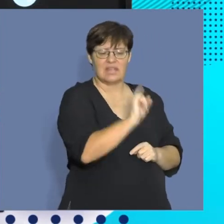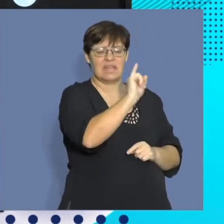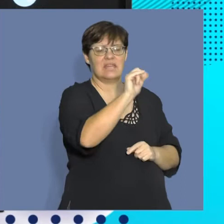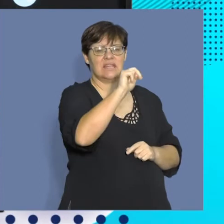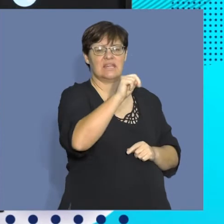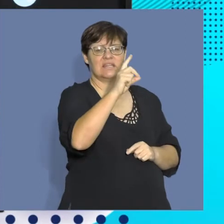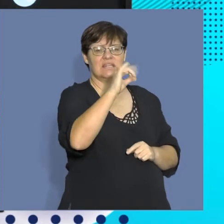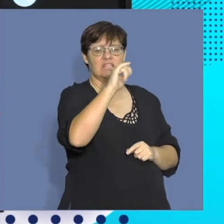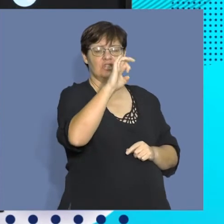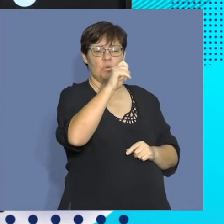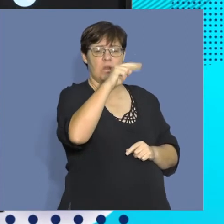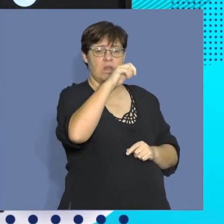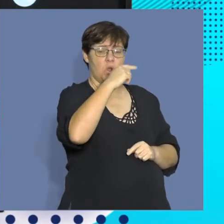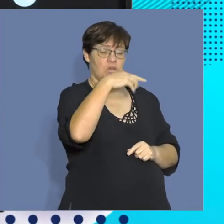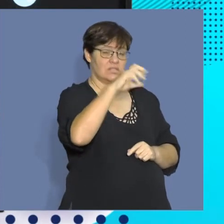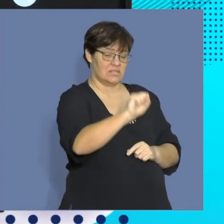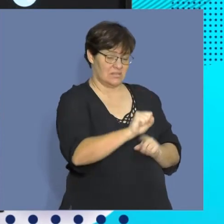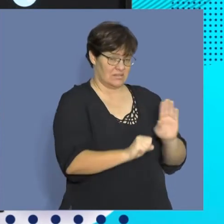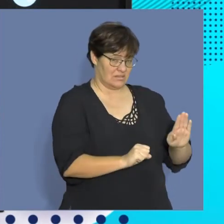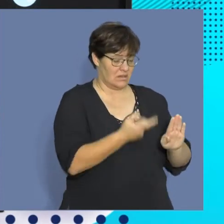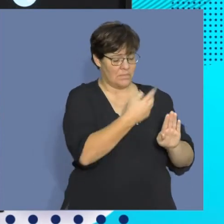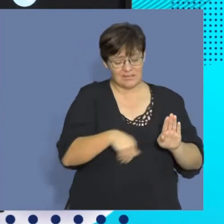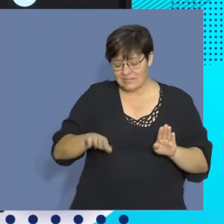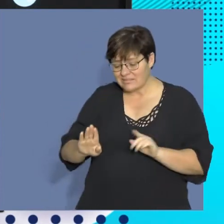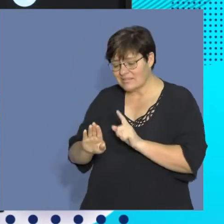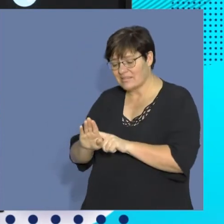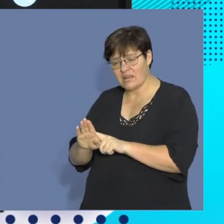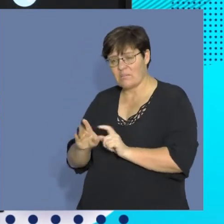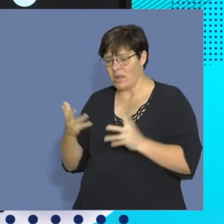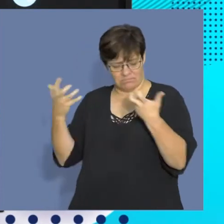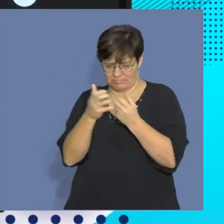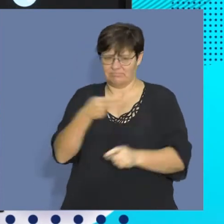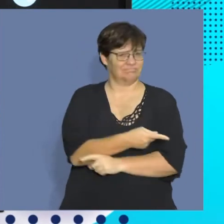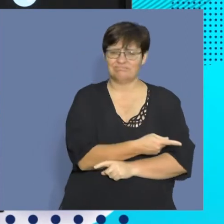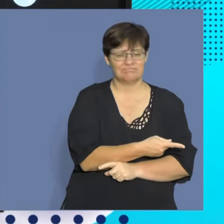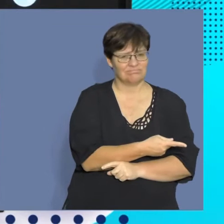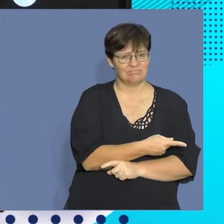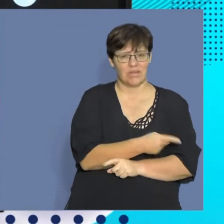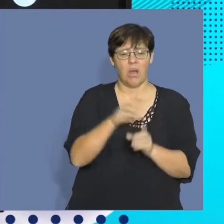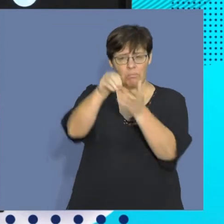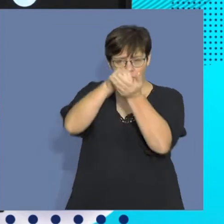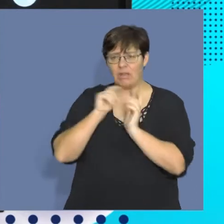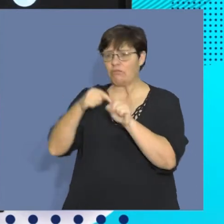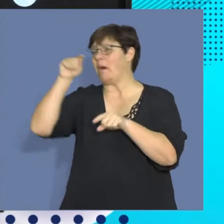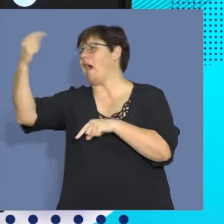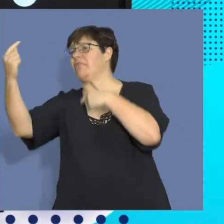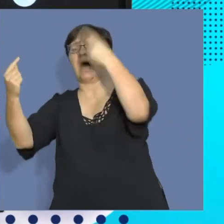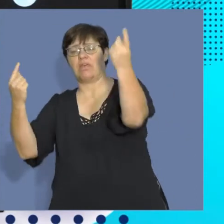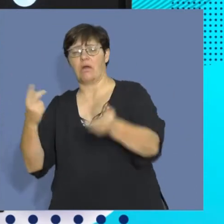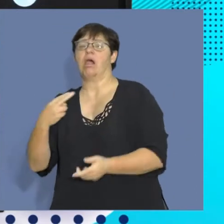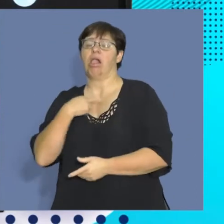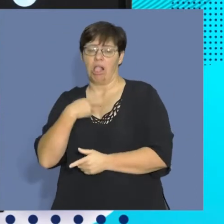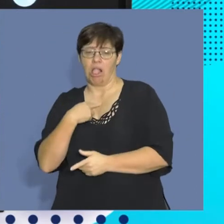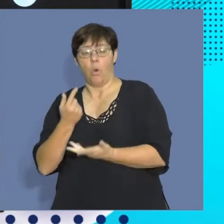them as your indigenous species. However, we do have species of plants and animals that have been brought in